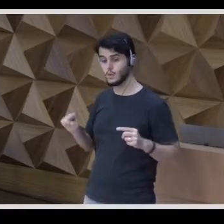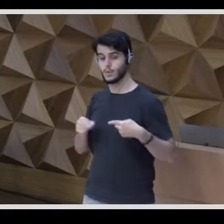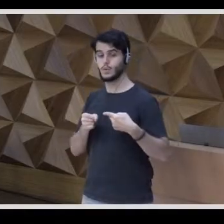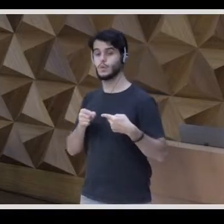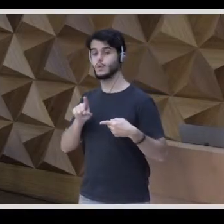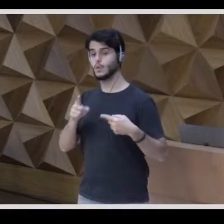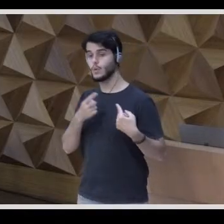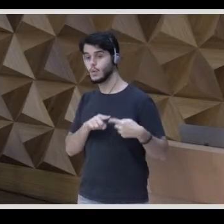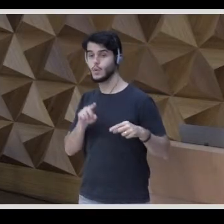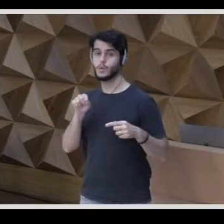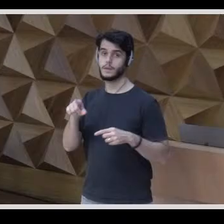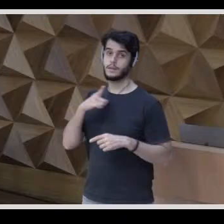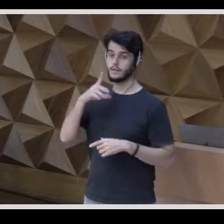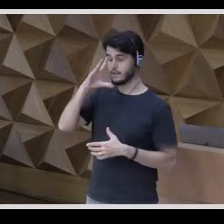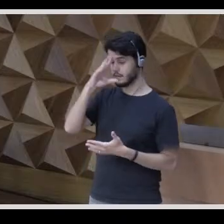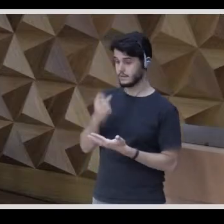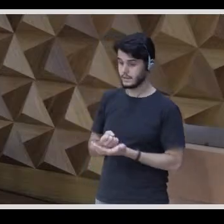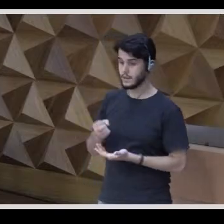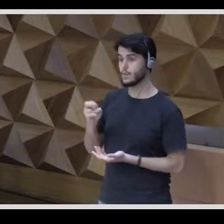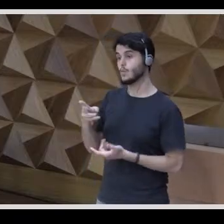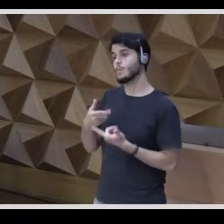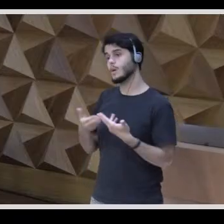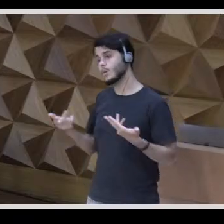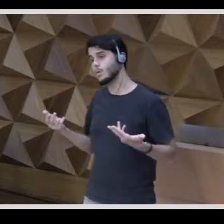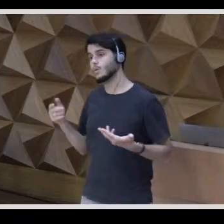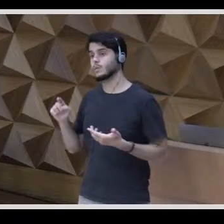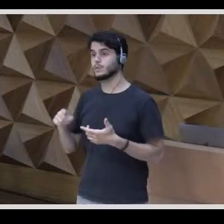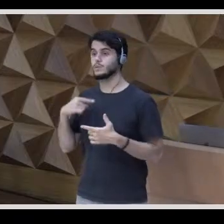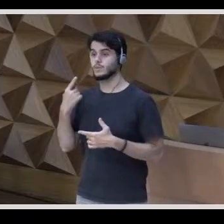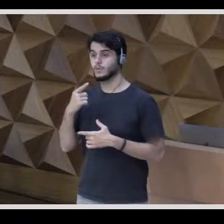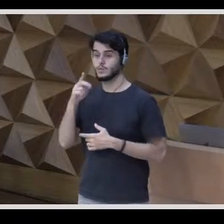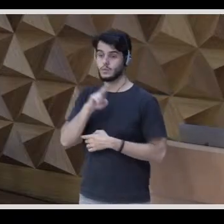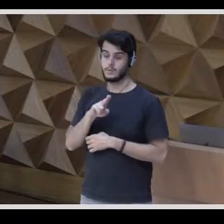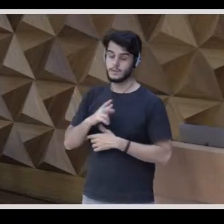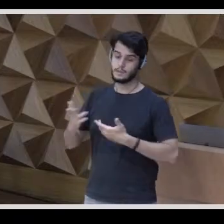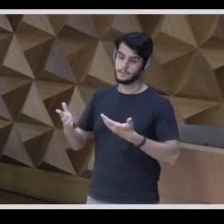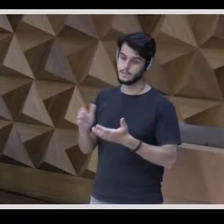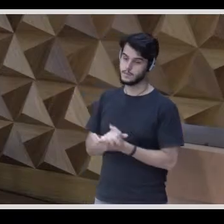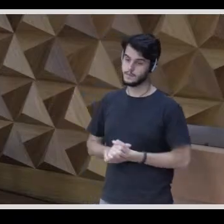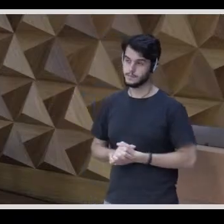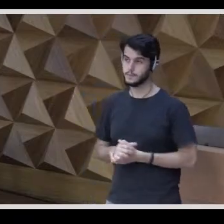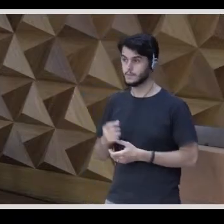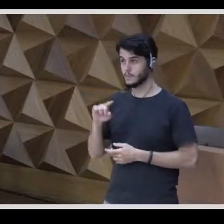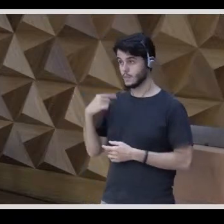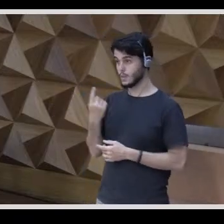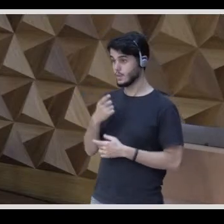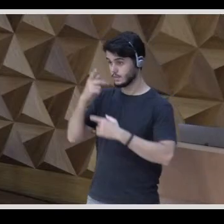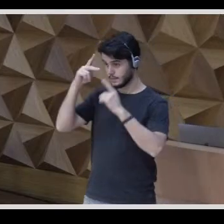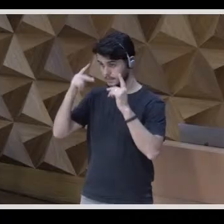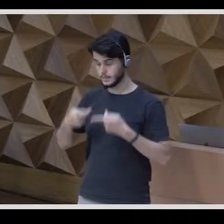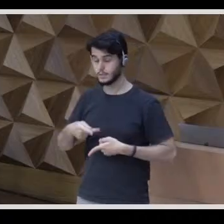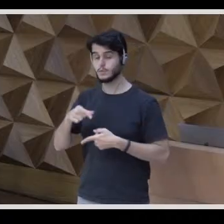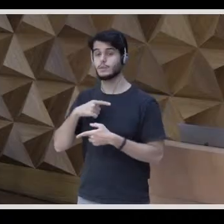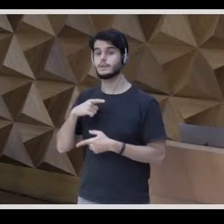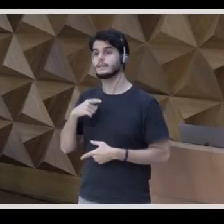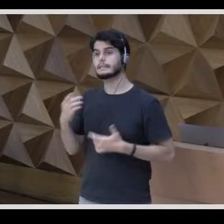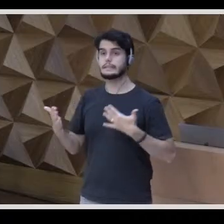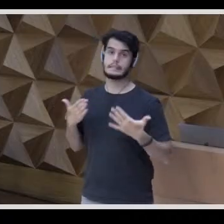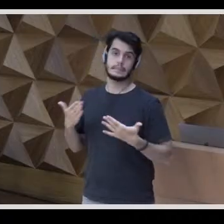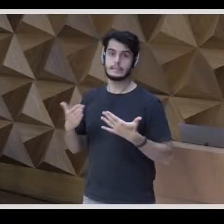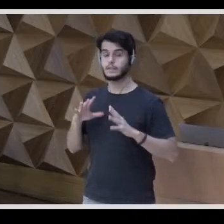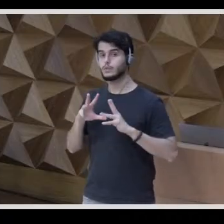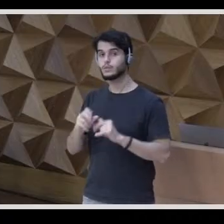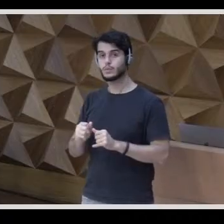That's a great question. I mean, I think the answer is we should always be suspicious of everything. And in fact, the seatbelt example is a good